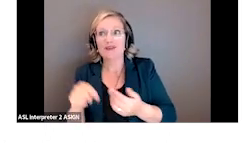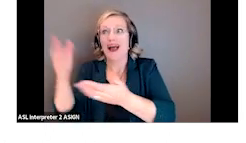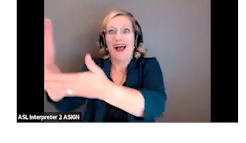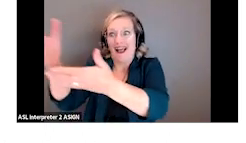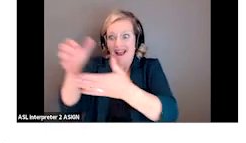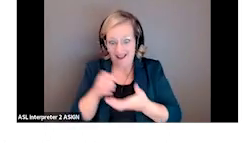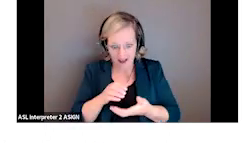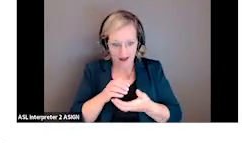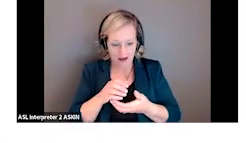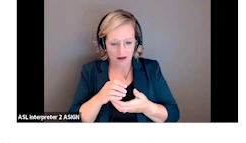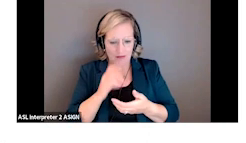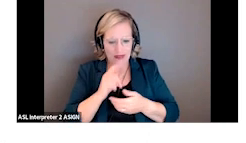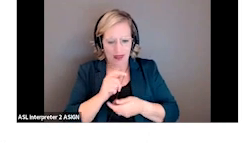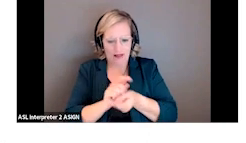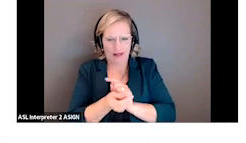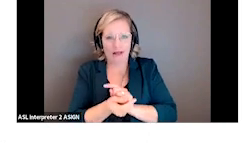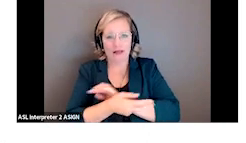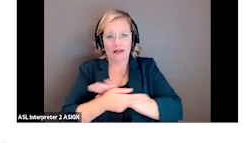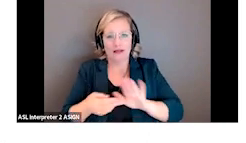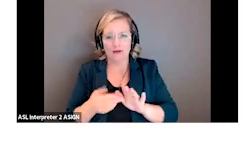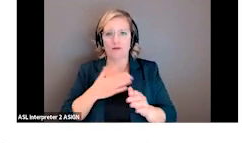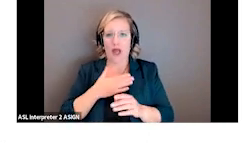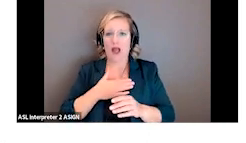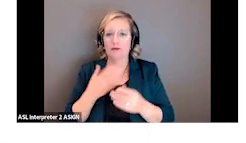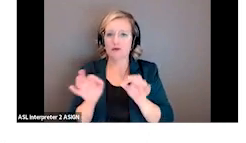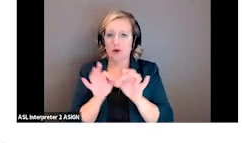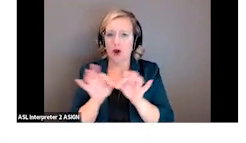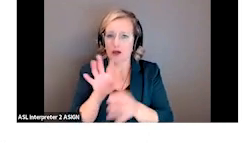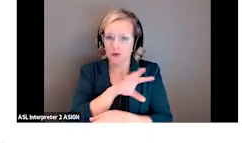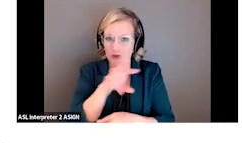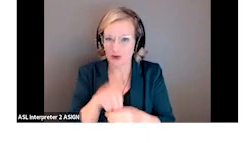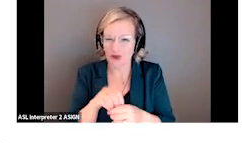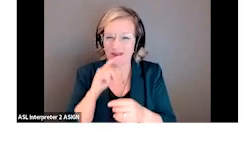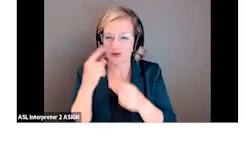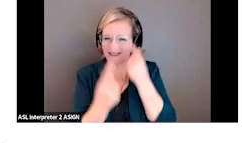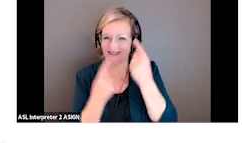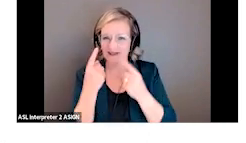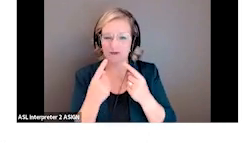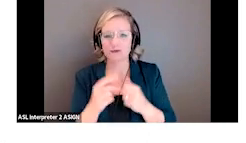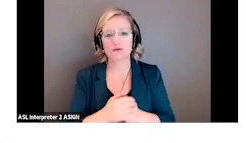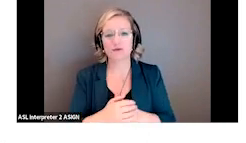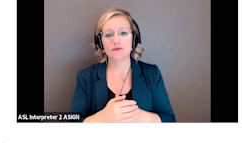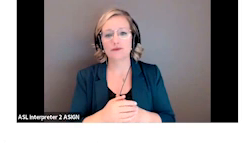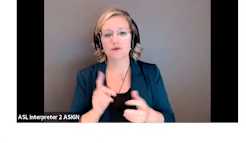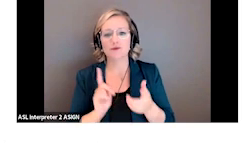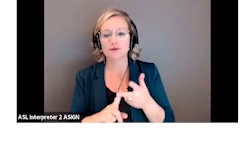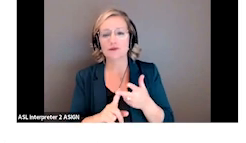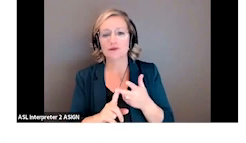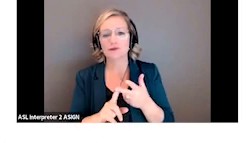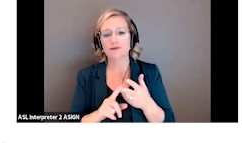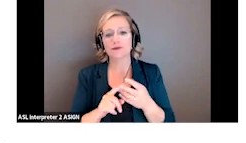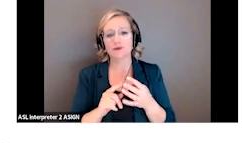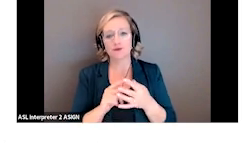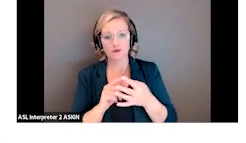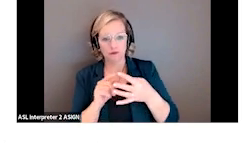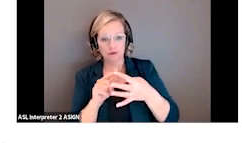And then reconfiguration and stickering. So these are fees that, for example, if I tried to sell one little